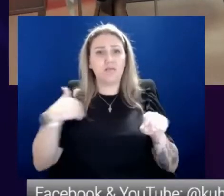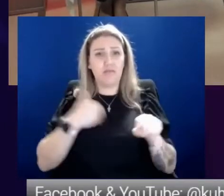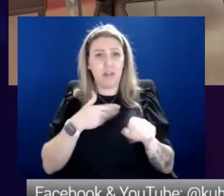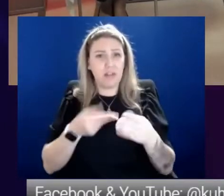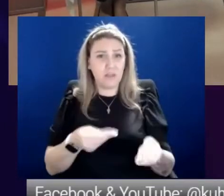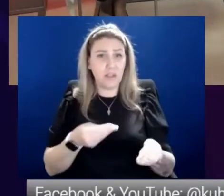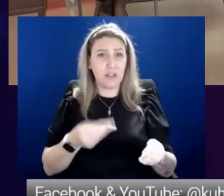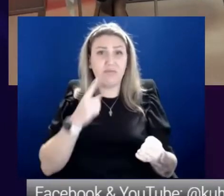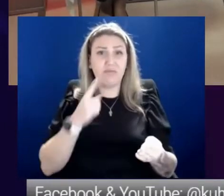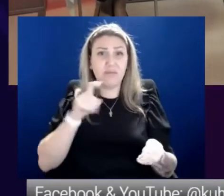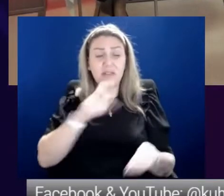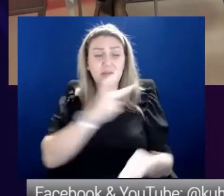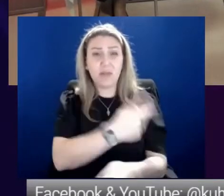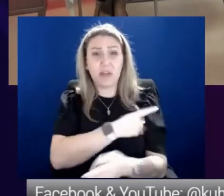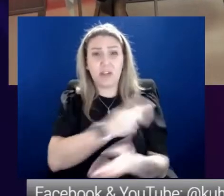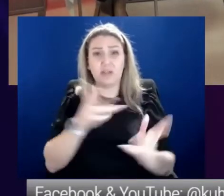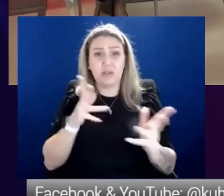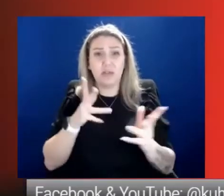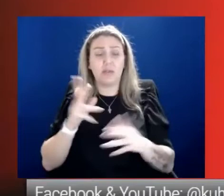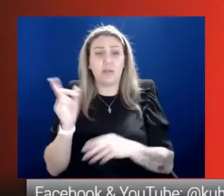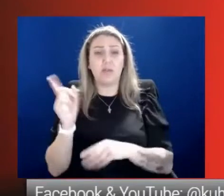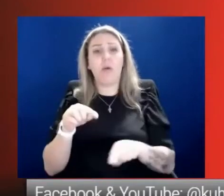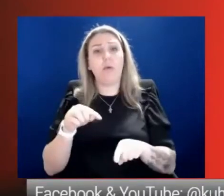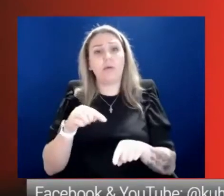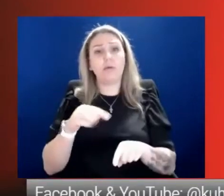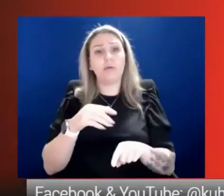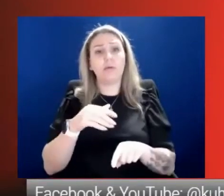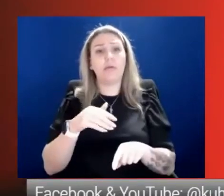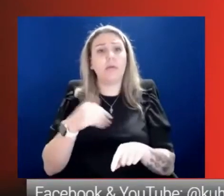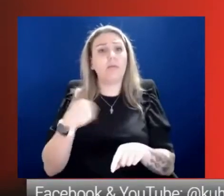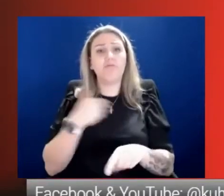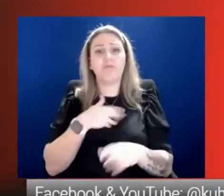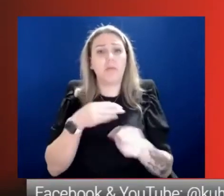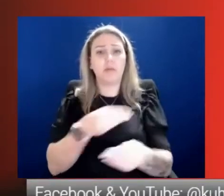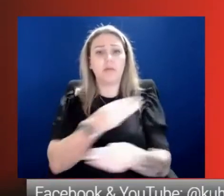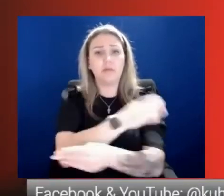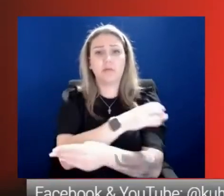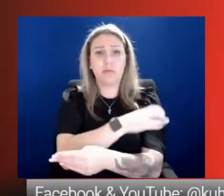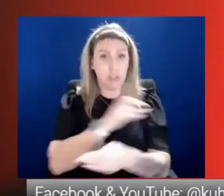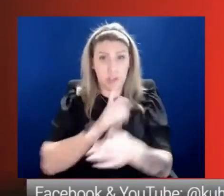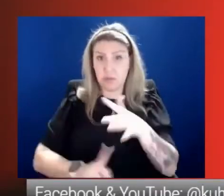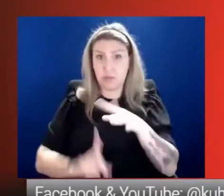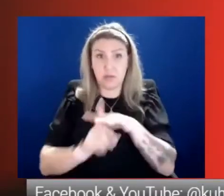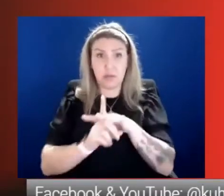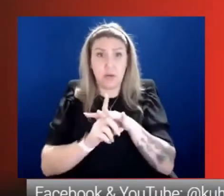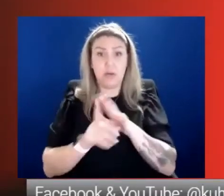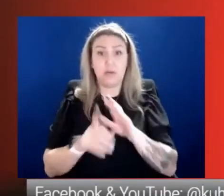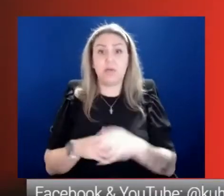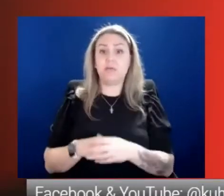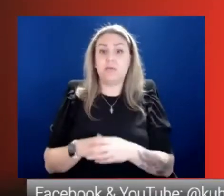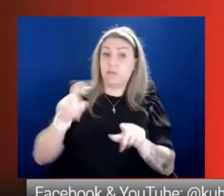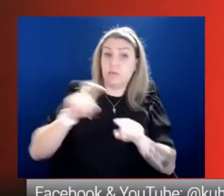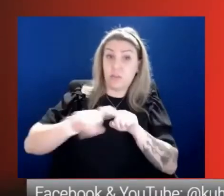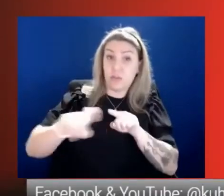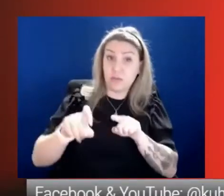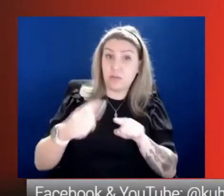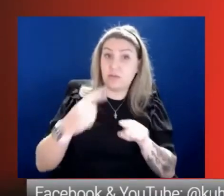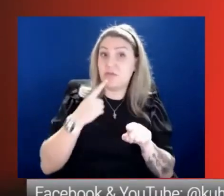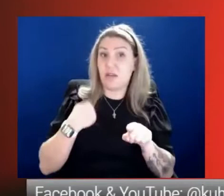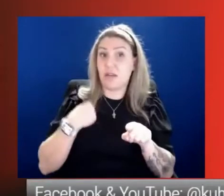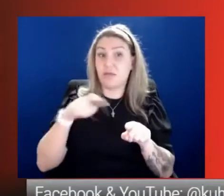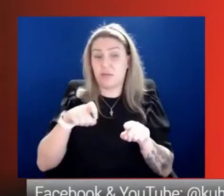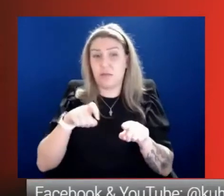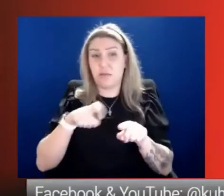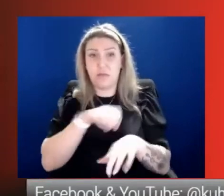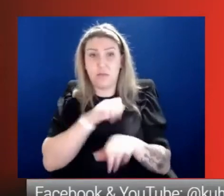already to go to the lactation clinic? No. So does she just show up? What does she do? She calls and says, I need an appointment with a lactation